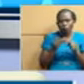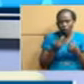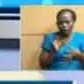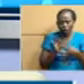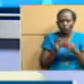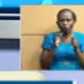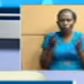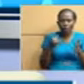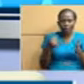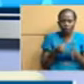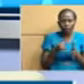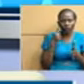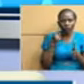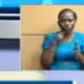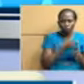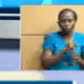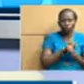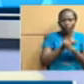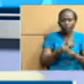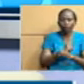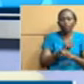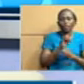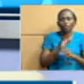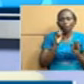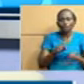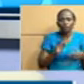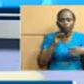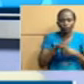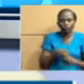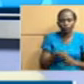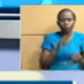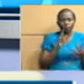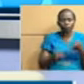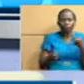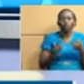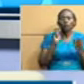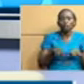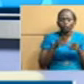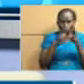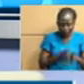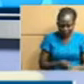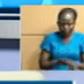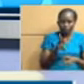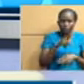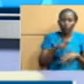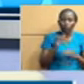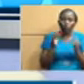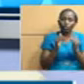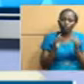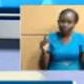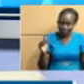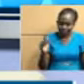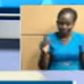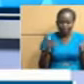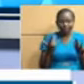the impact for social protection is felt. Three, we need to respect the principles of equality and